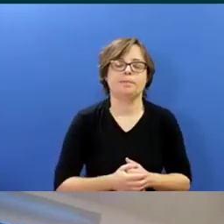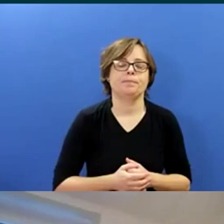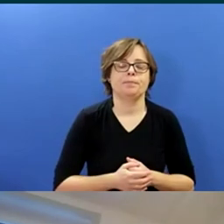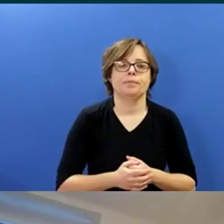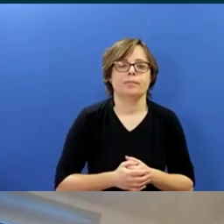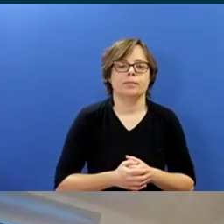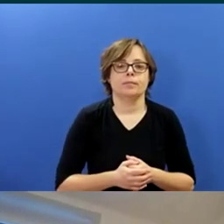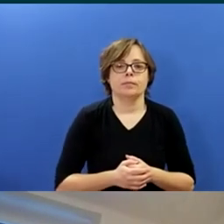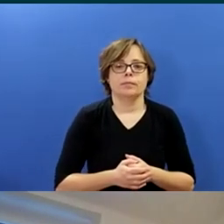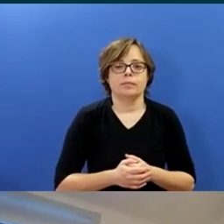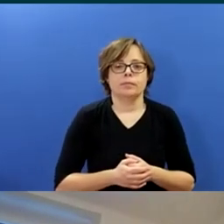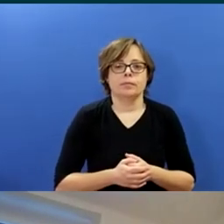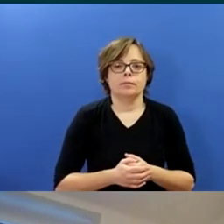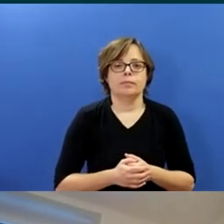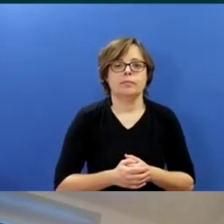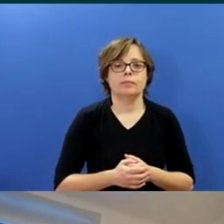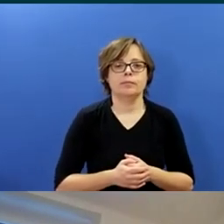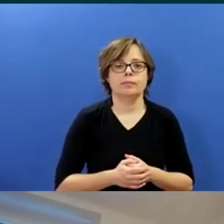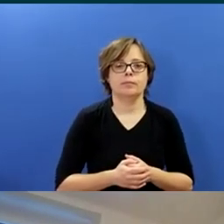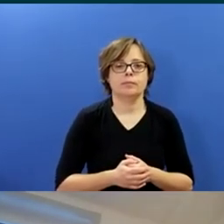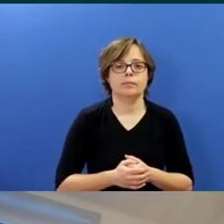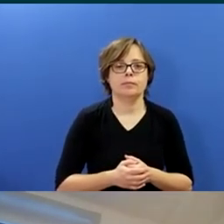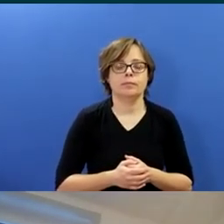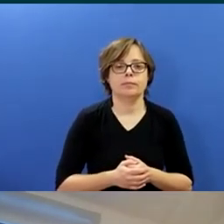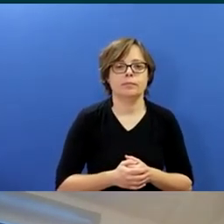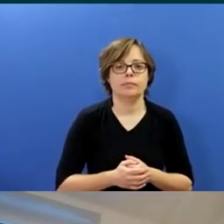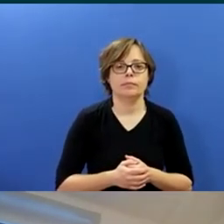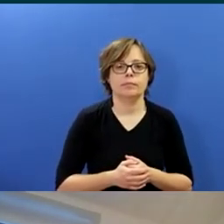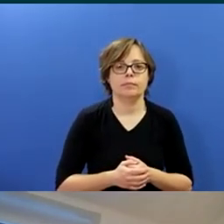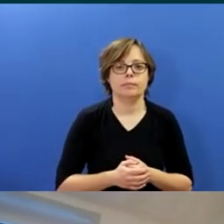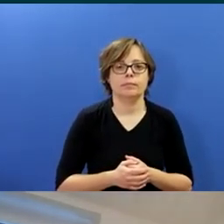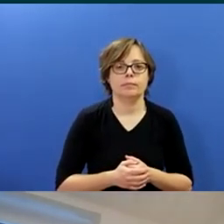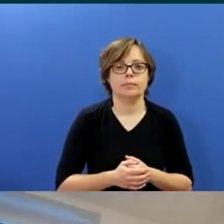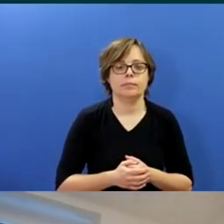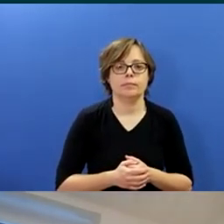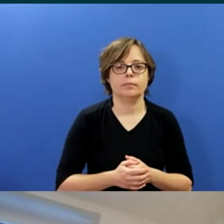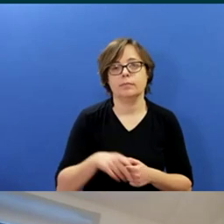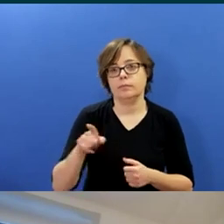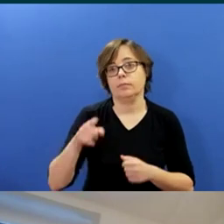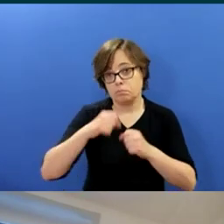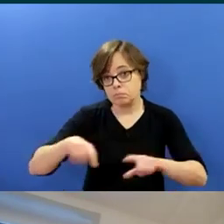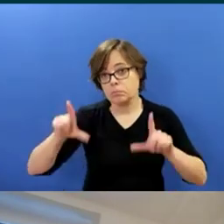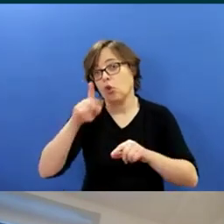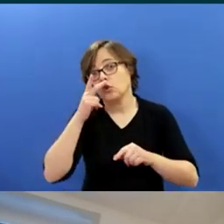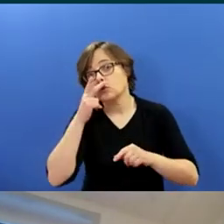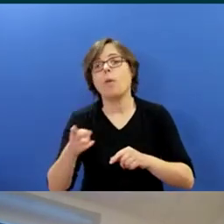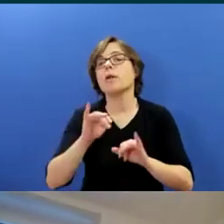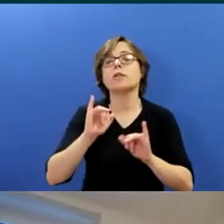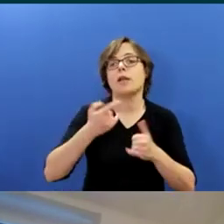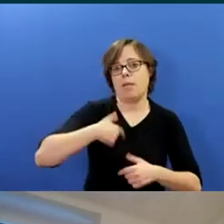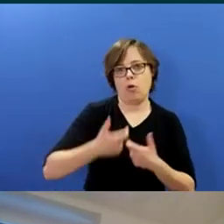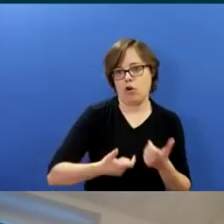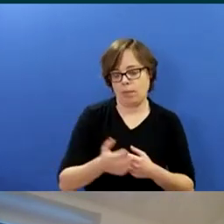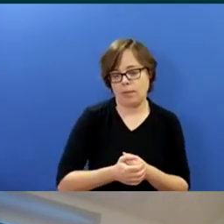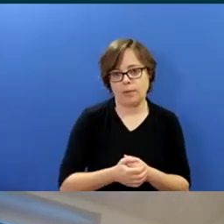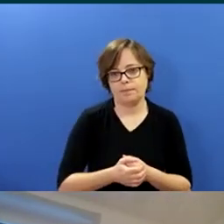then go to the websites that we have, and you see how we do it. There are many animations,